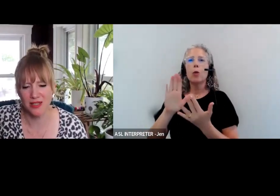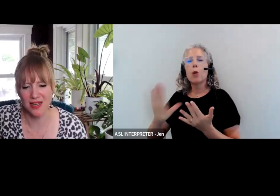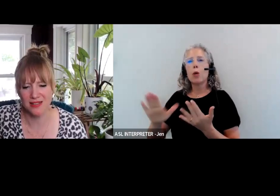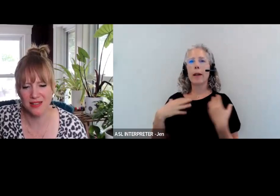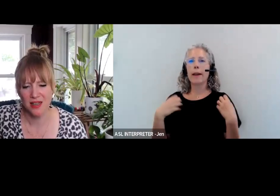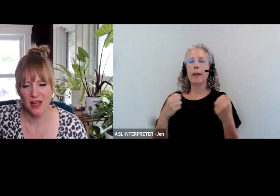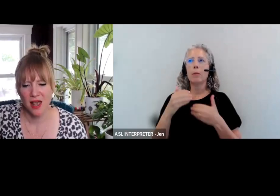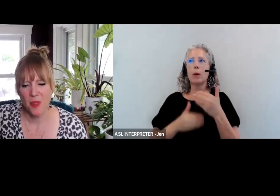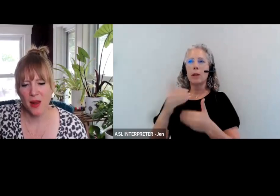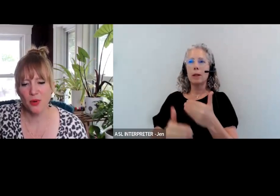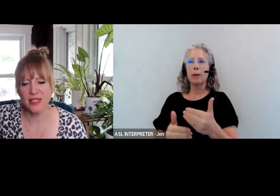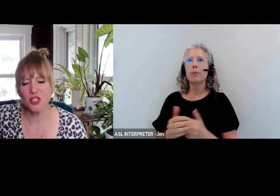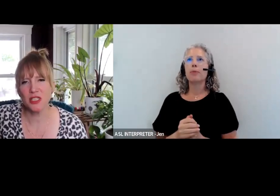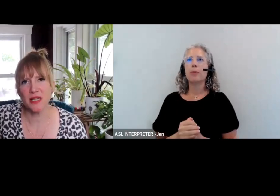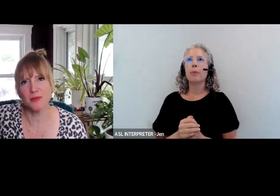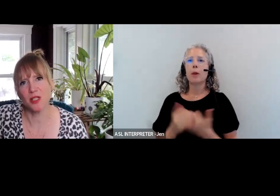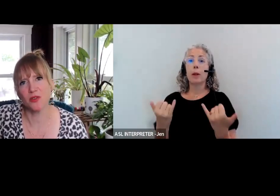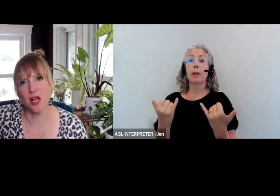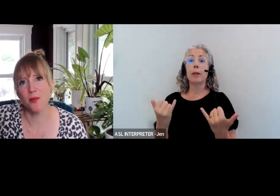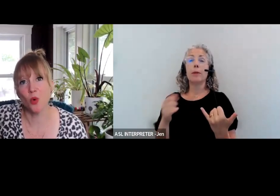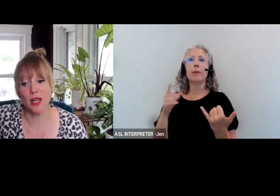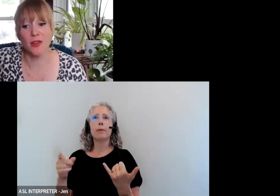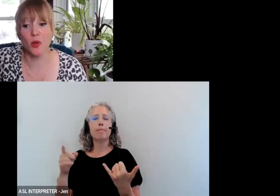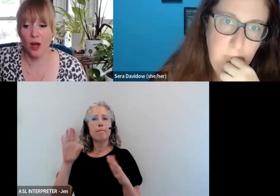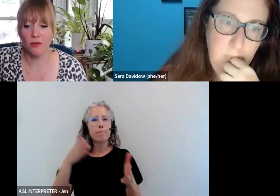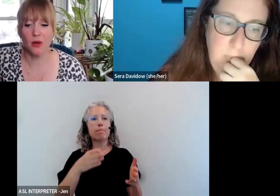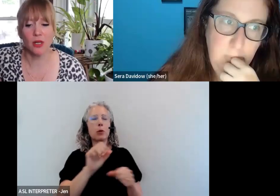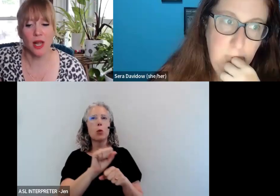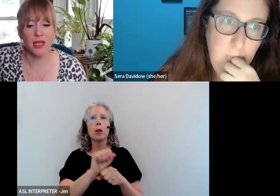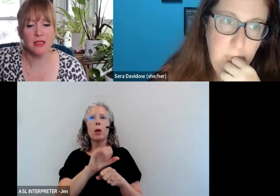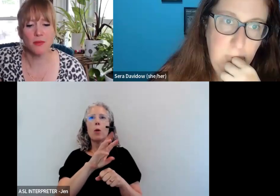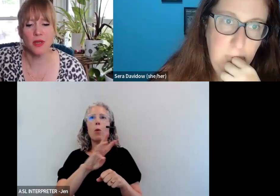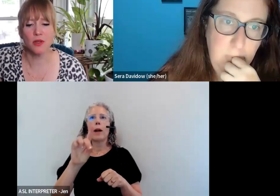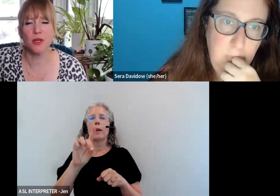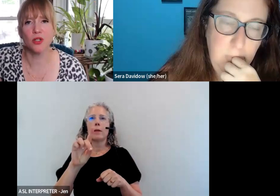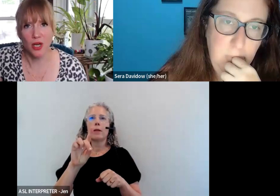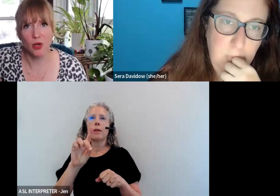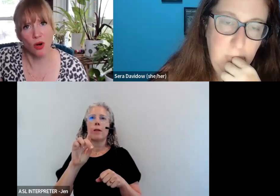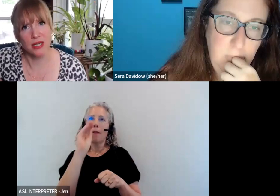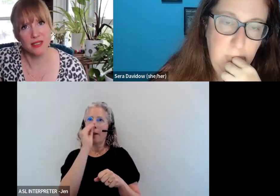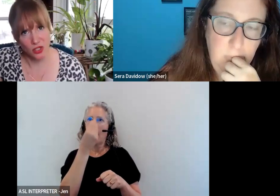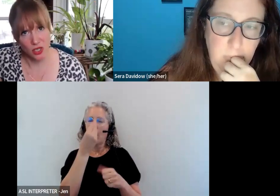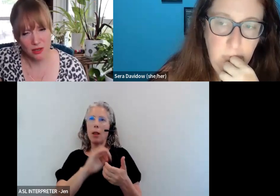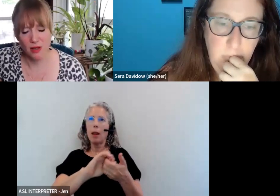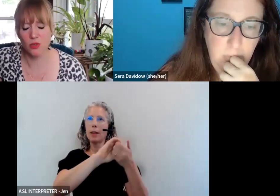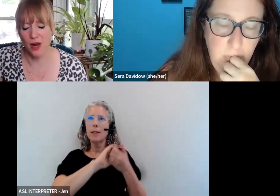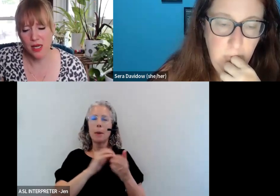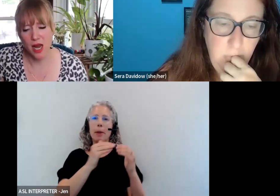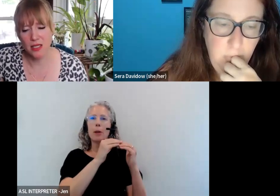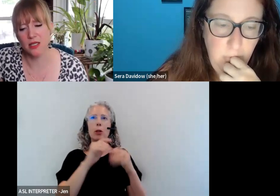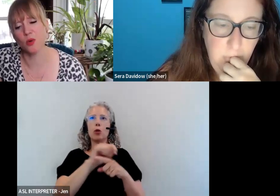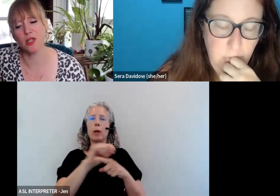healing process. At present, she spends much of her time working at the Wildflower Alliance, a peer-to-peer training organization that